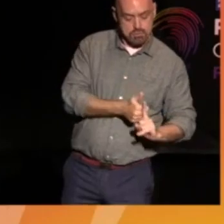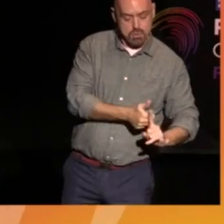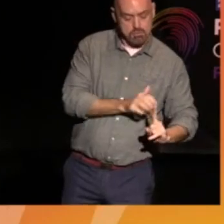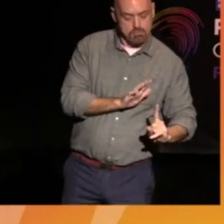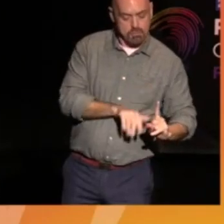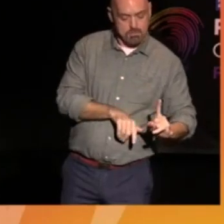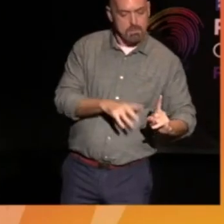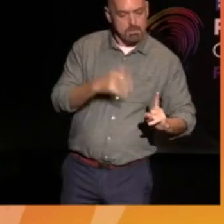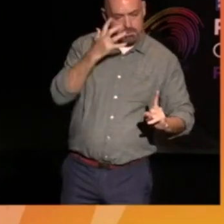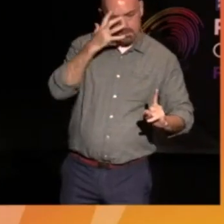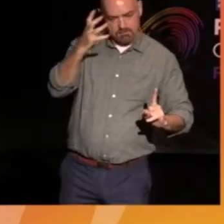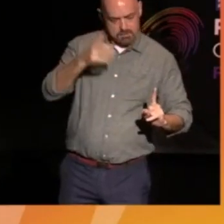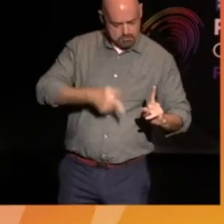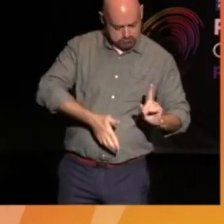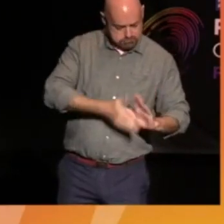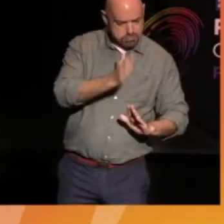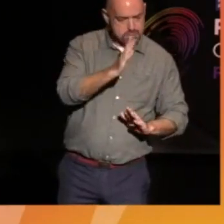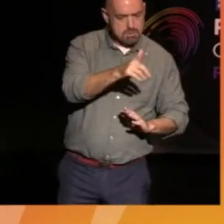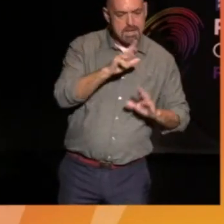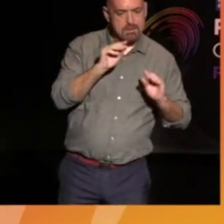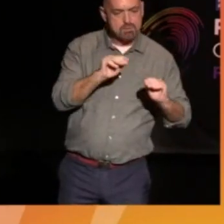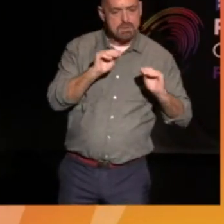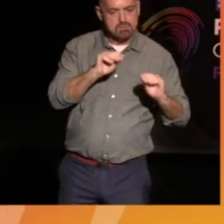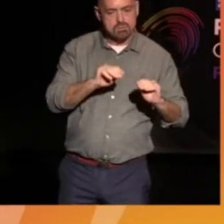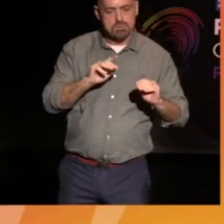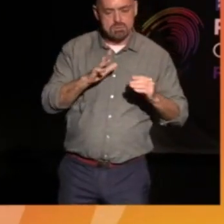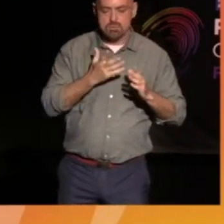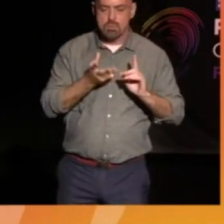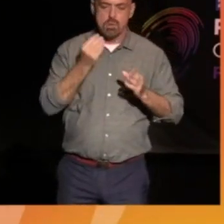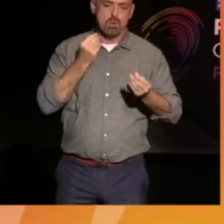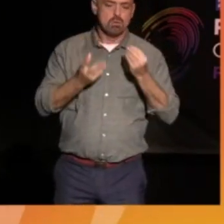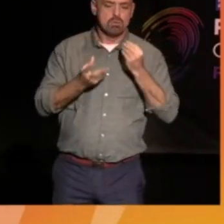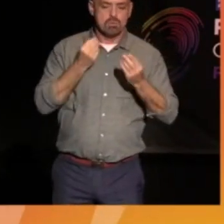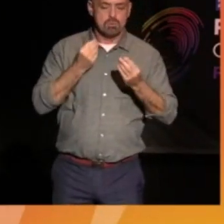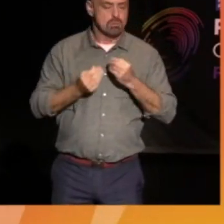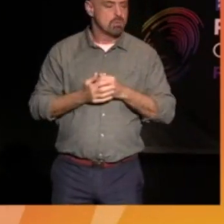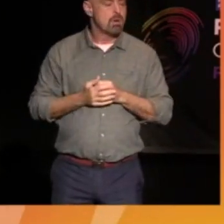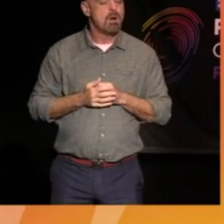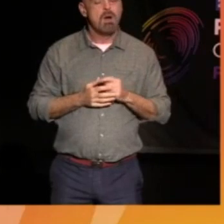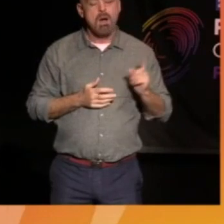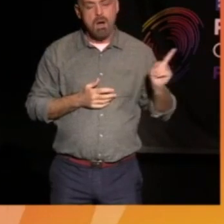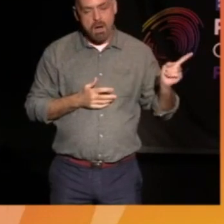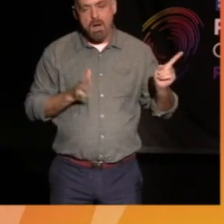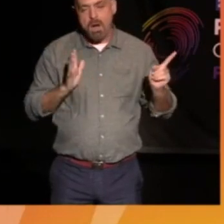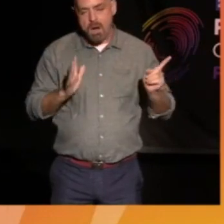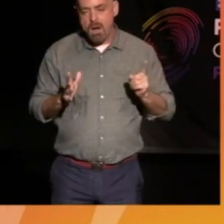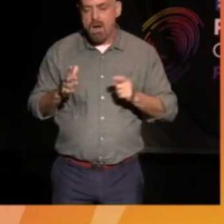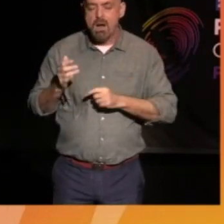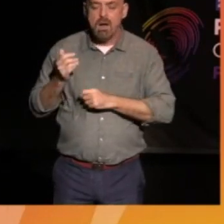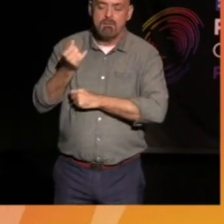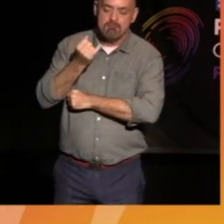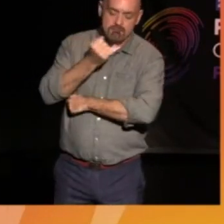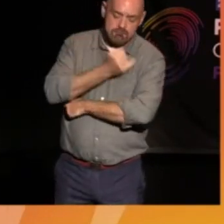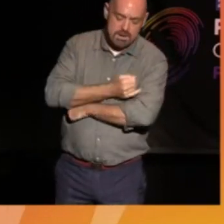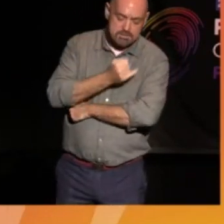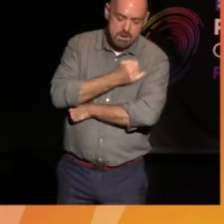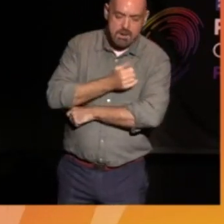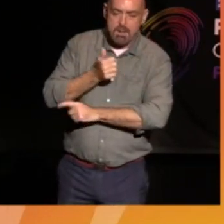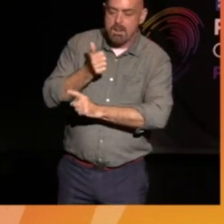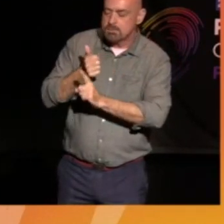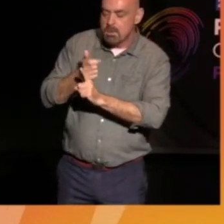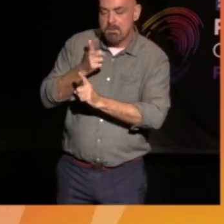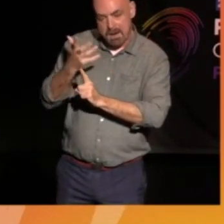government to get into education and go to enroll in school. Okay, so there might be fragile support, but in theory there is support